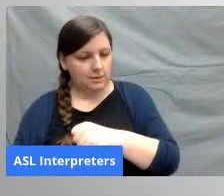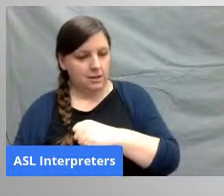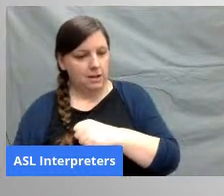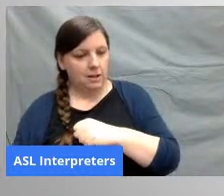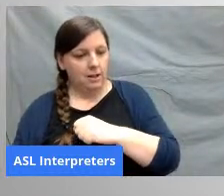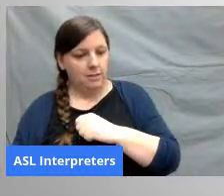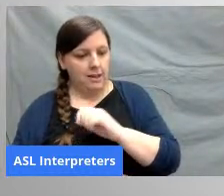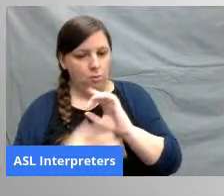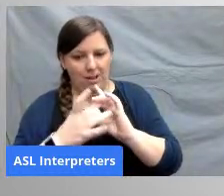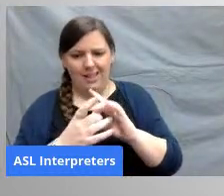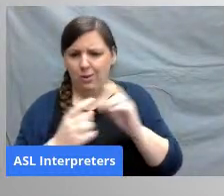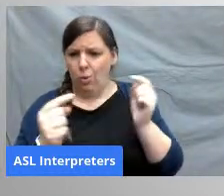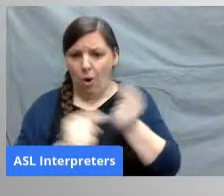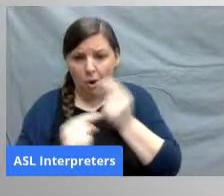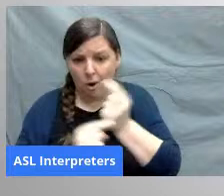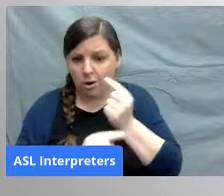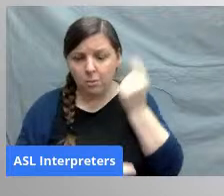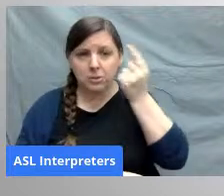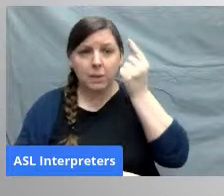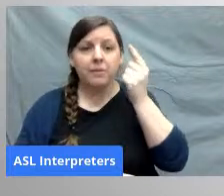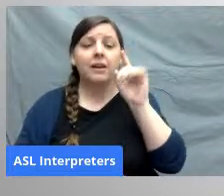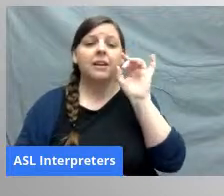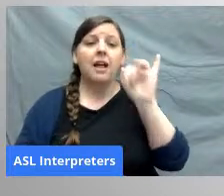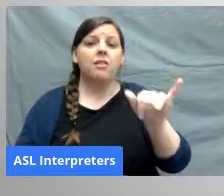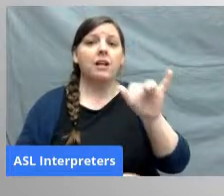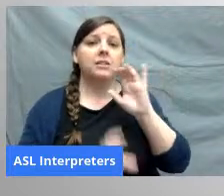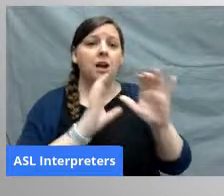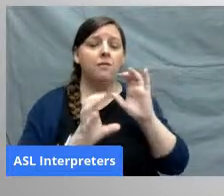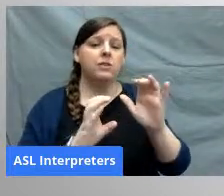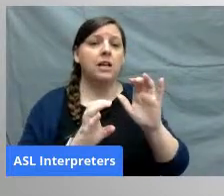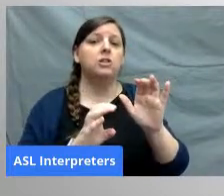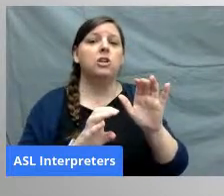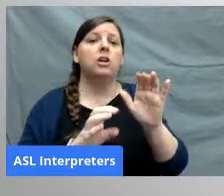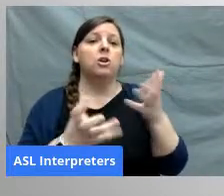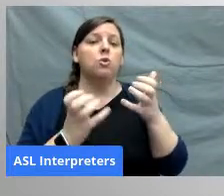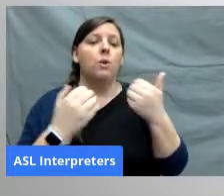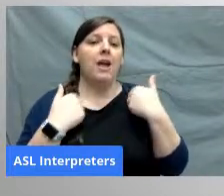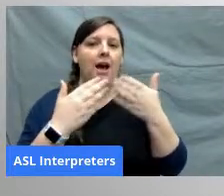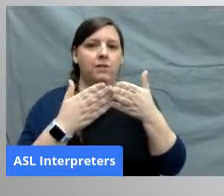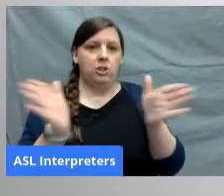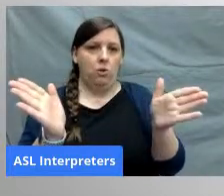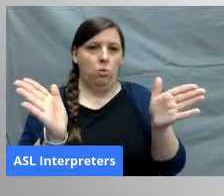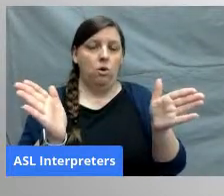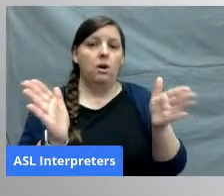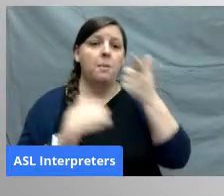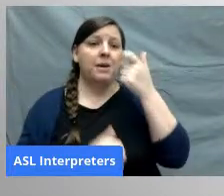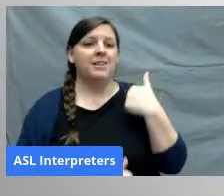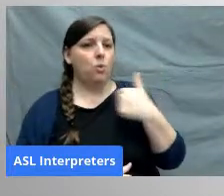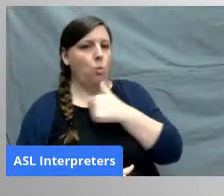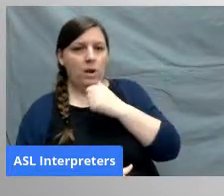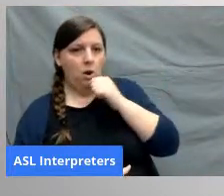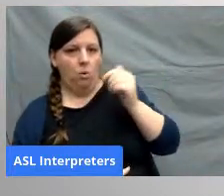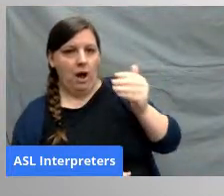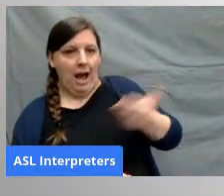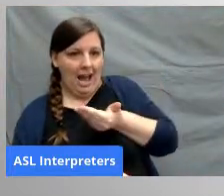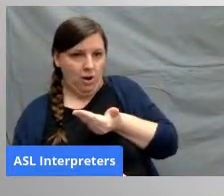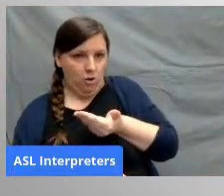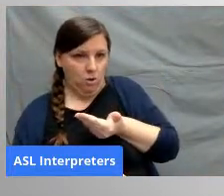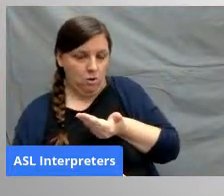a conversation you want to have with Dr. Thomas. But in general, because we don't hire these individuals and it's